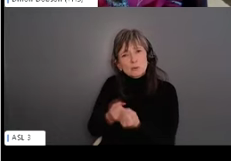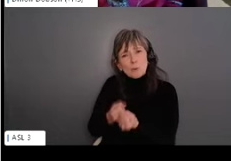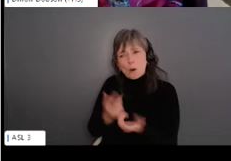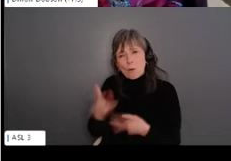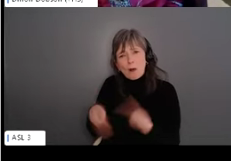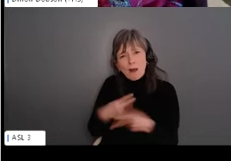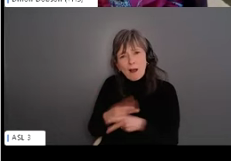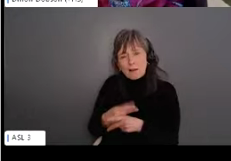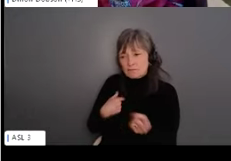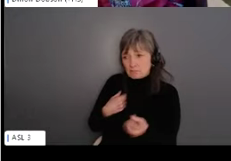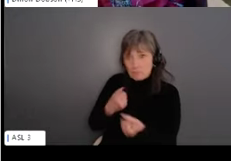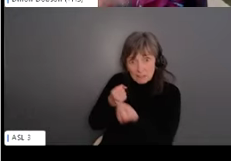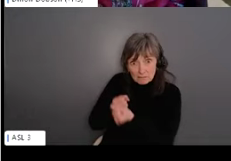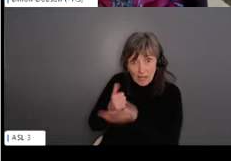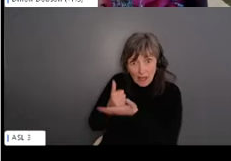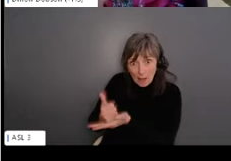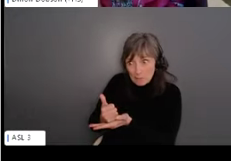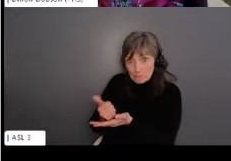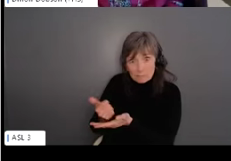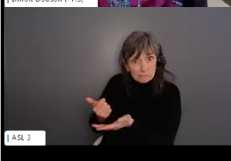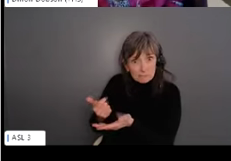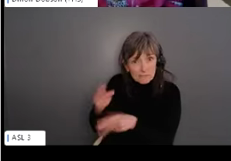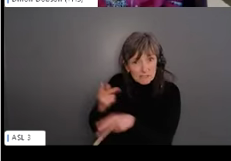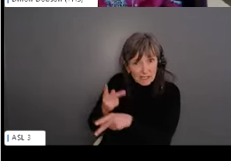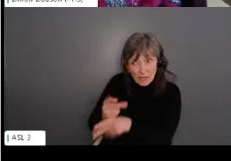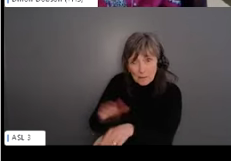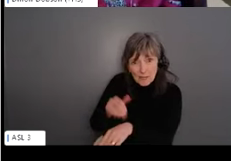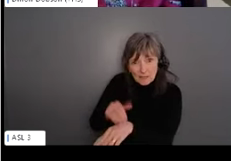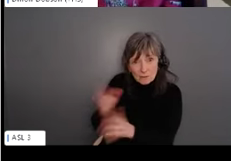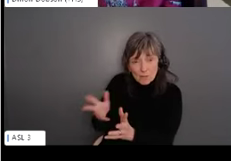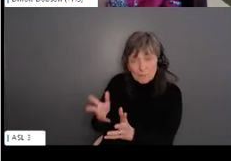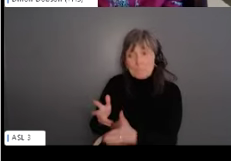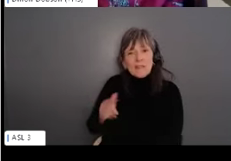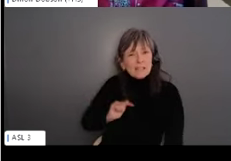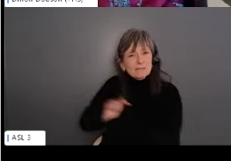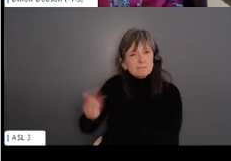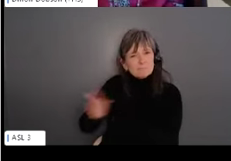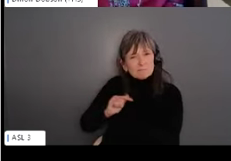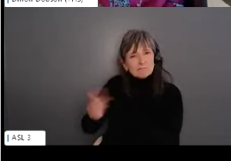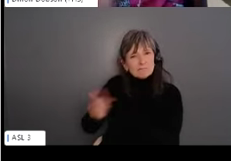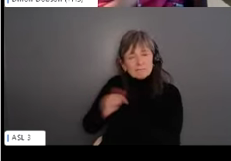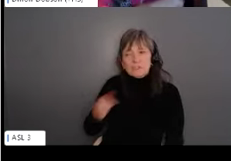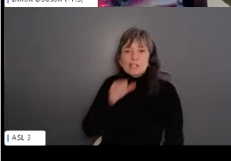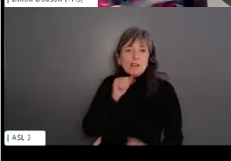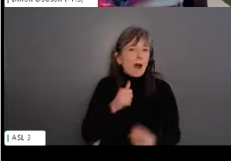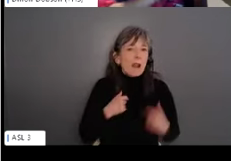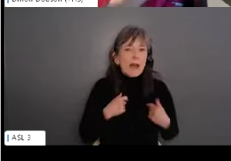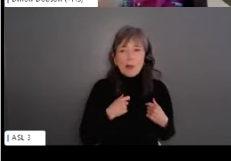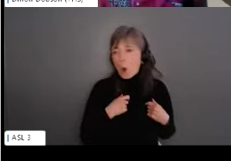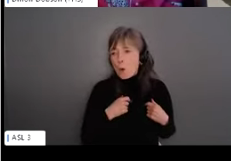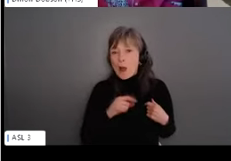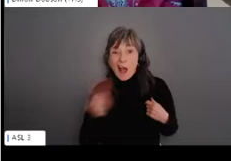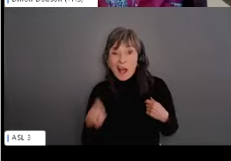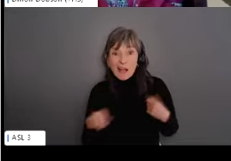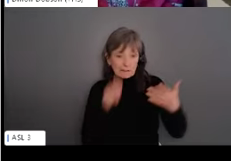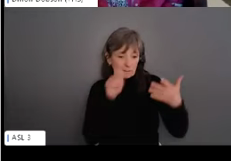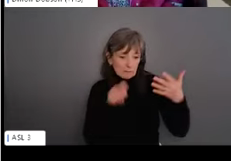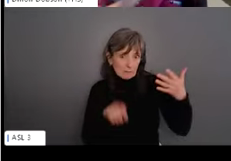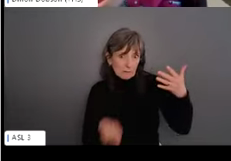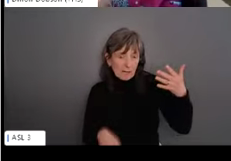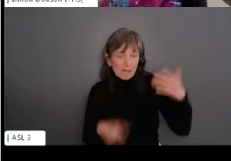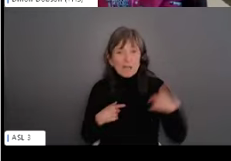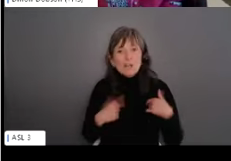caring for their pet? Keep it as a living conversation. It's not a checkbox and a one-off, because that animal is going to change. Their